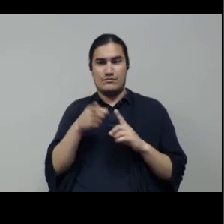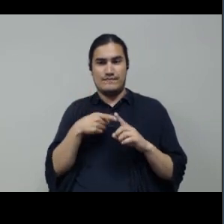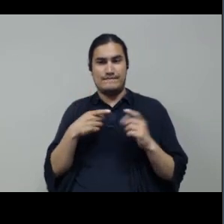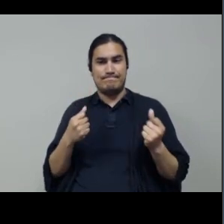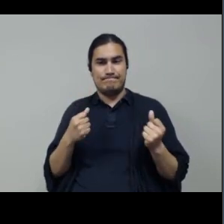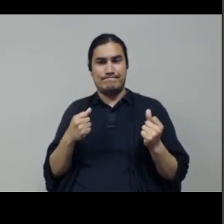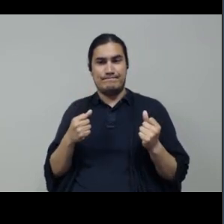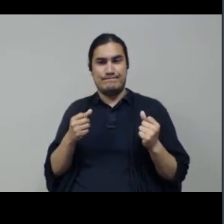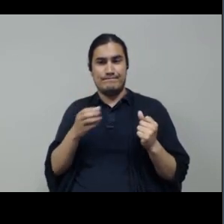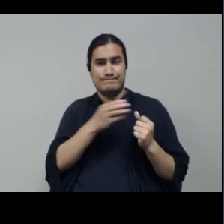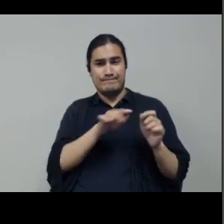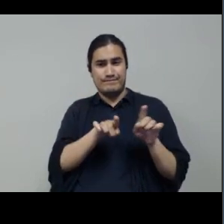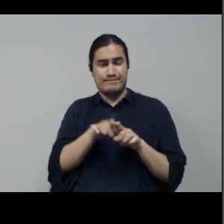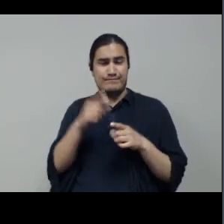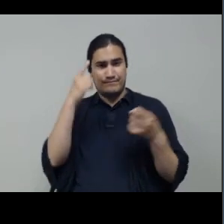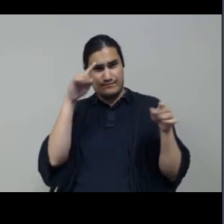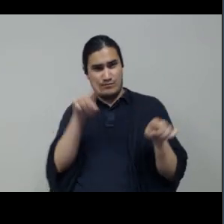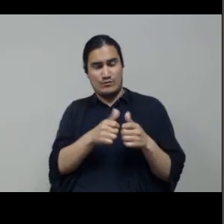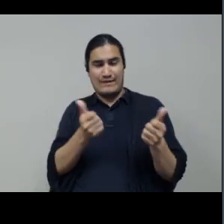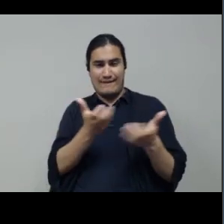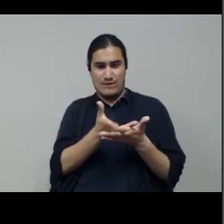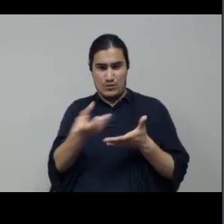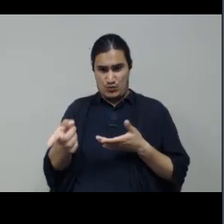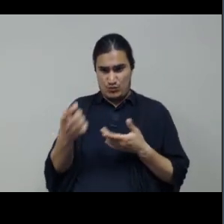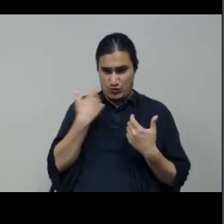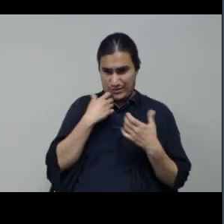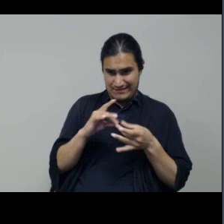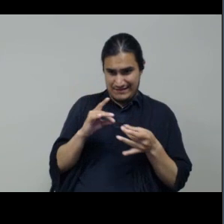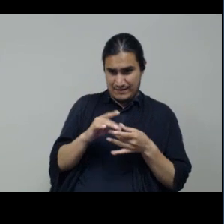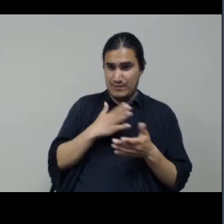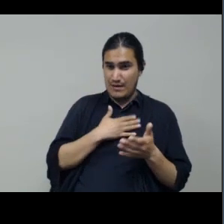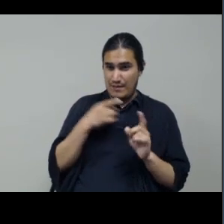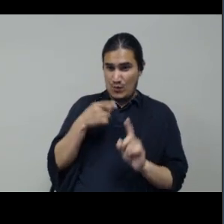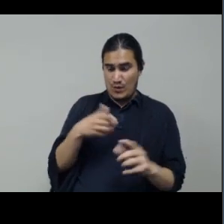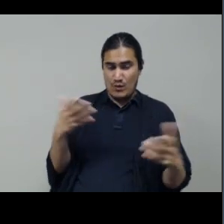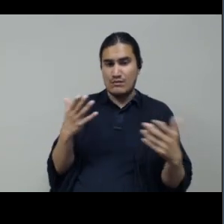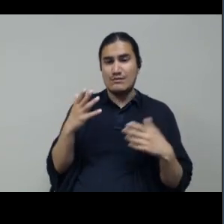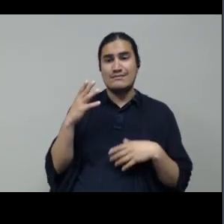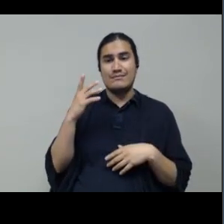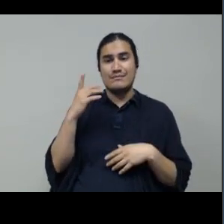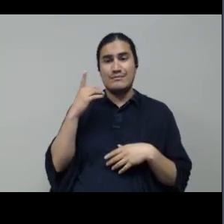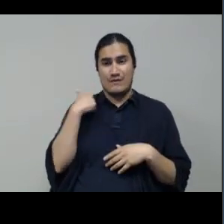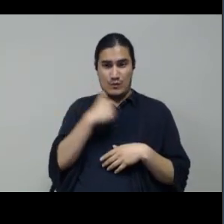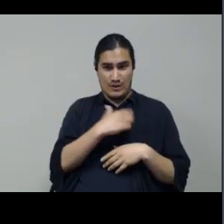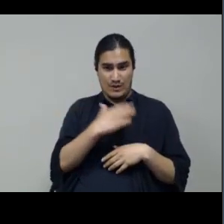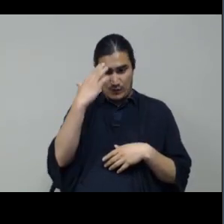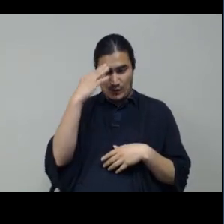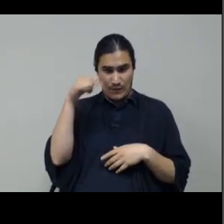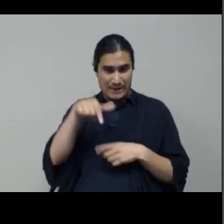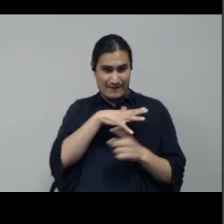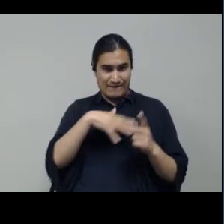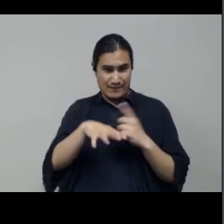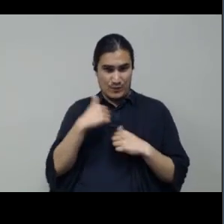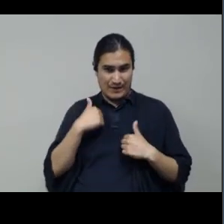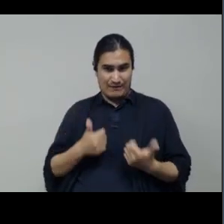And by the way, I agree with everything you just said. My point was, since we know this is the environment we're living